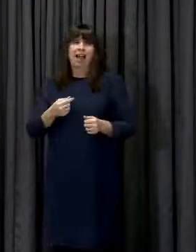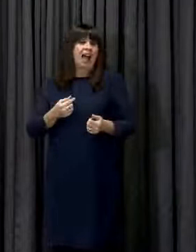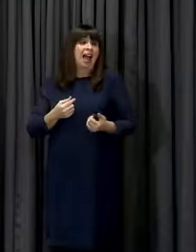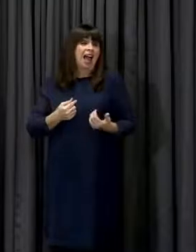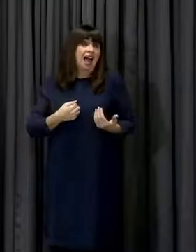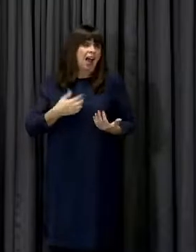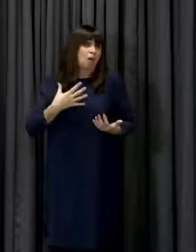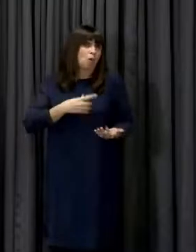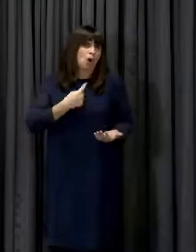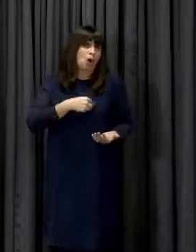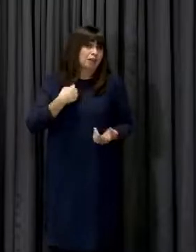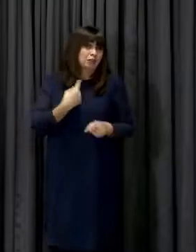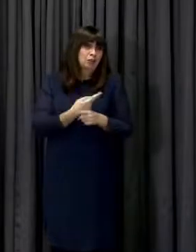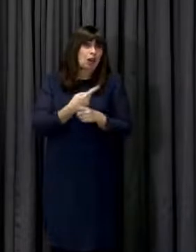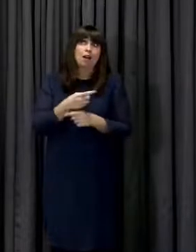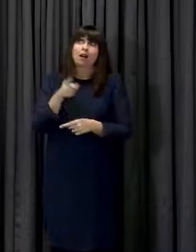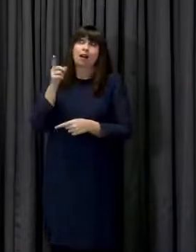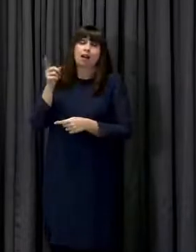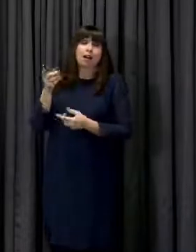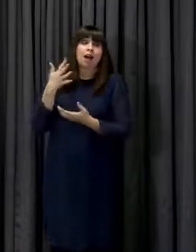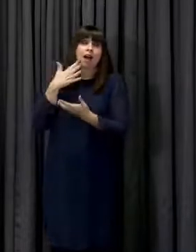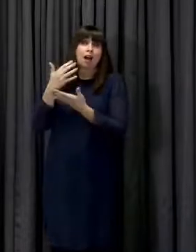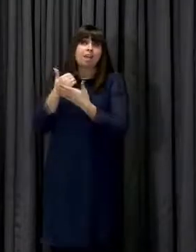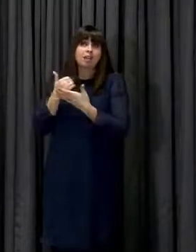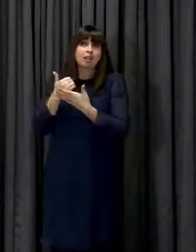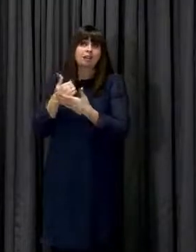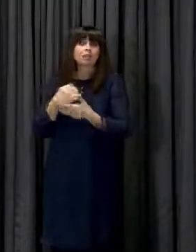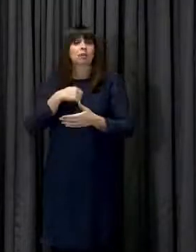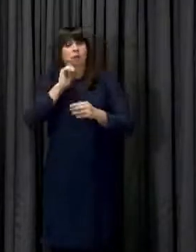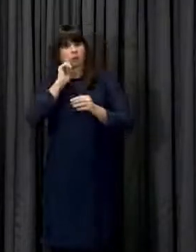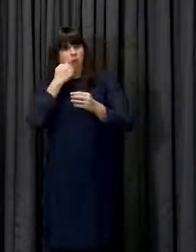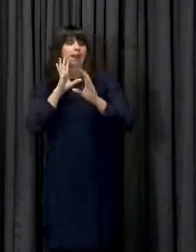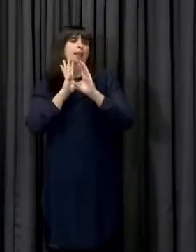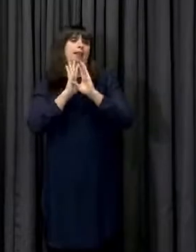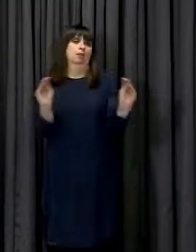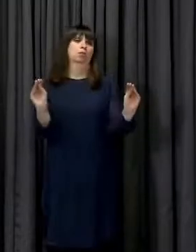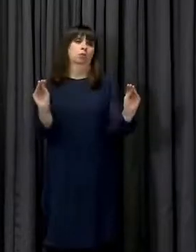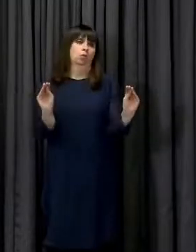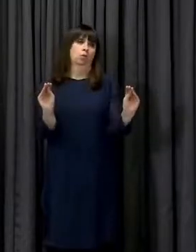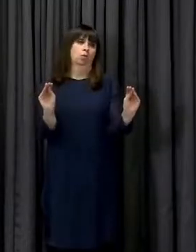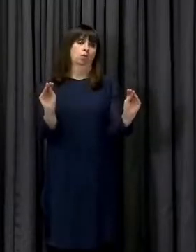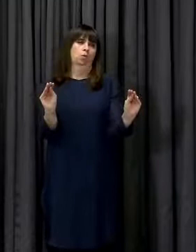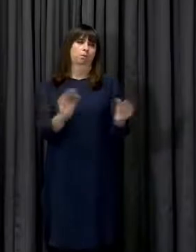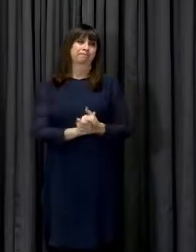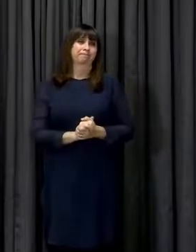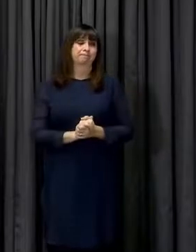because I want to be honest with you, Tom. As soon as we get different advice, you will definitely hear about it, whatever that